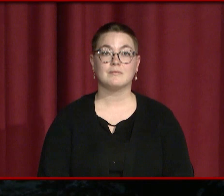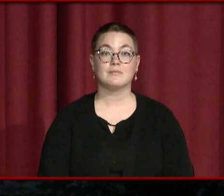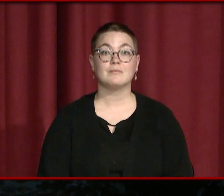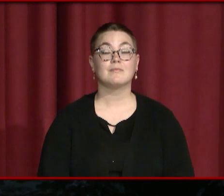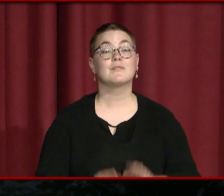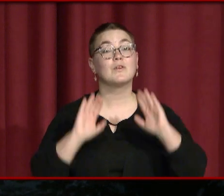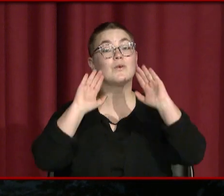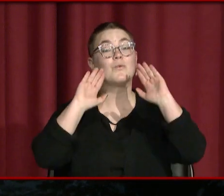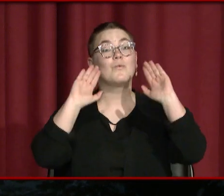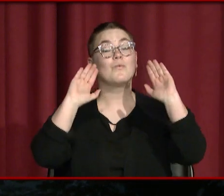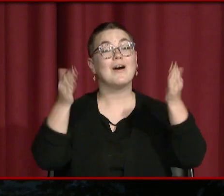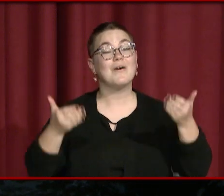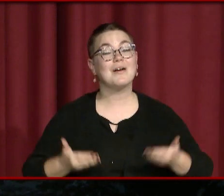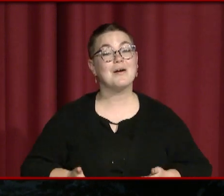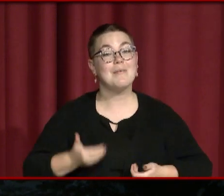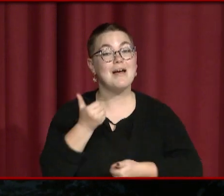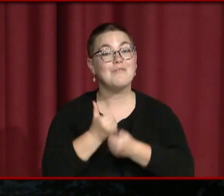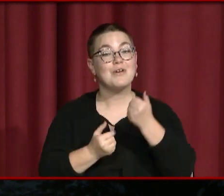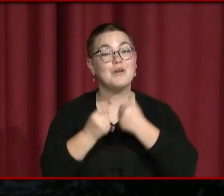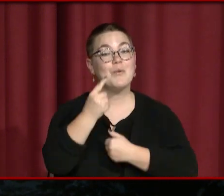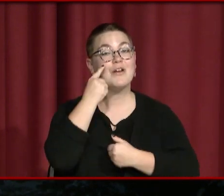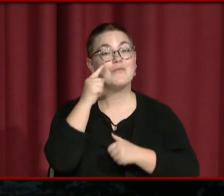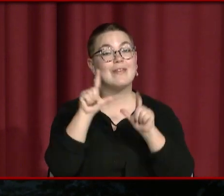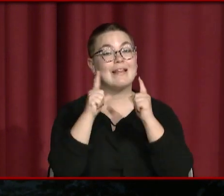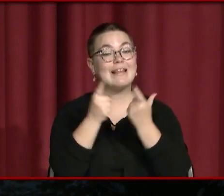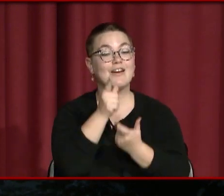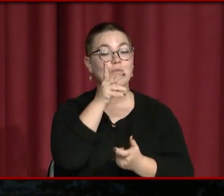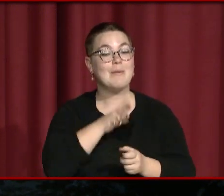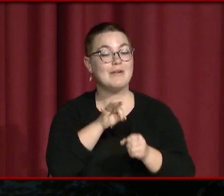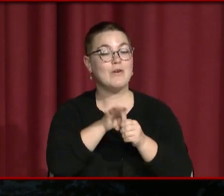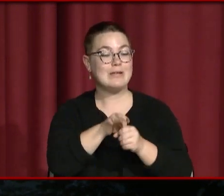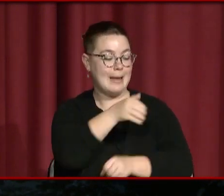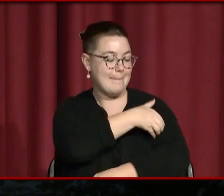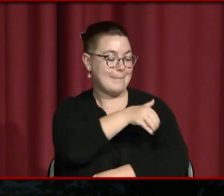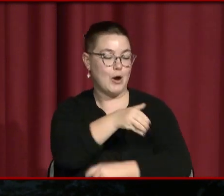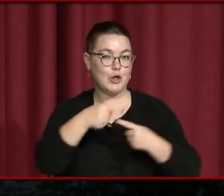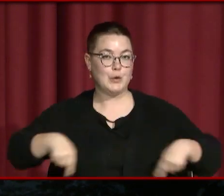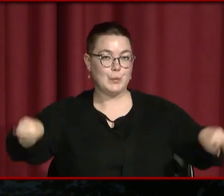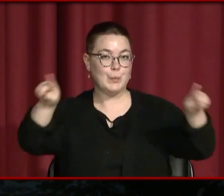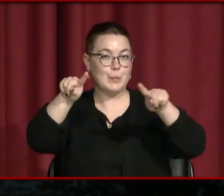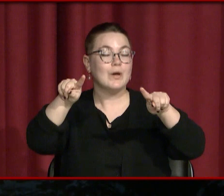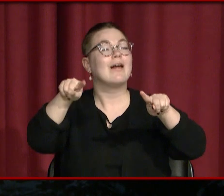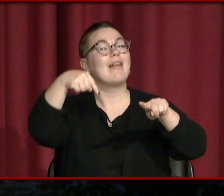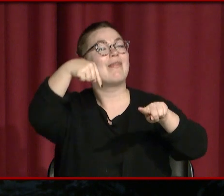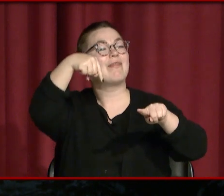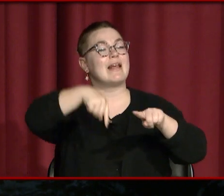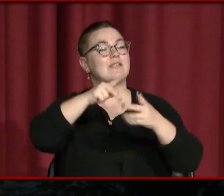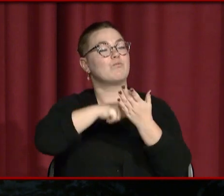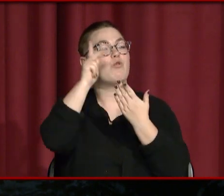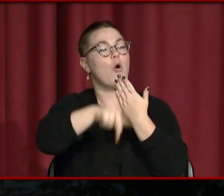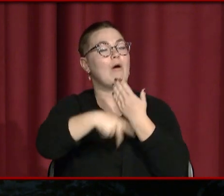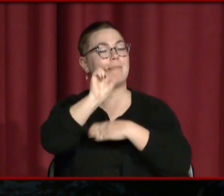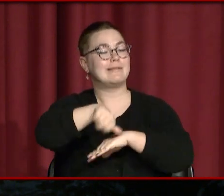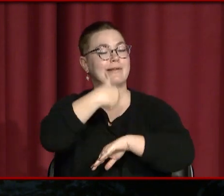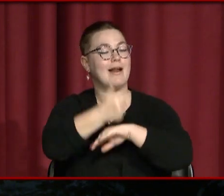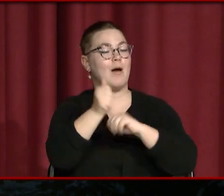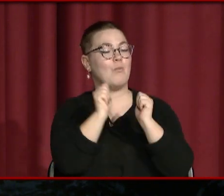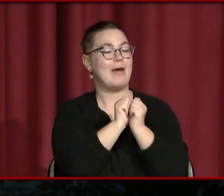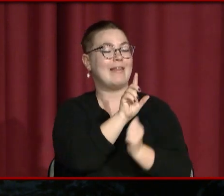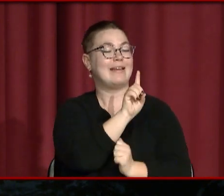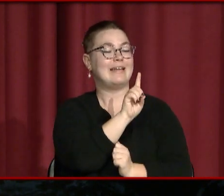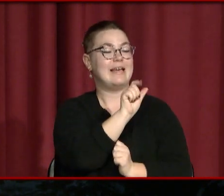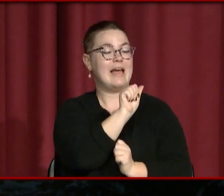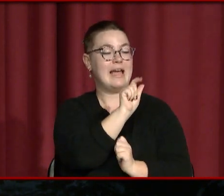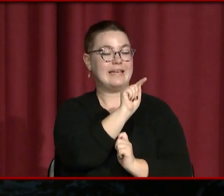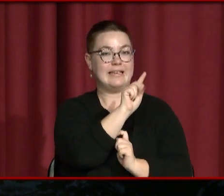Welcome, everyone, to the League of Women Voters Empowering You. This program, designed by the League of Women Voters in partnership with Dayton